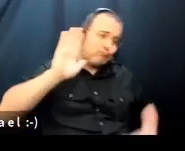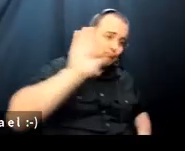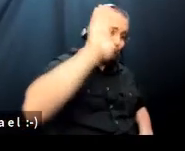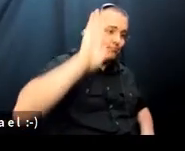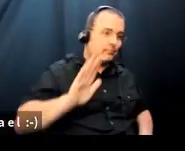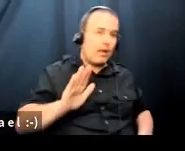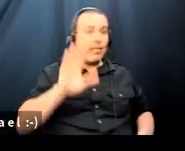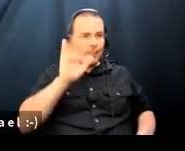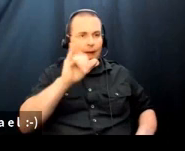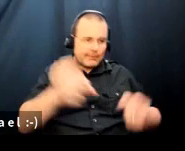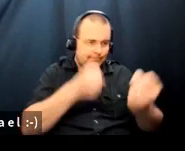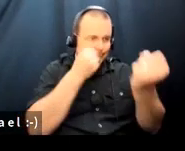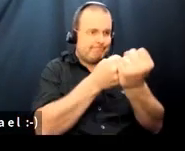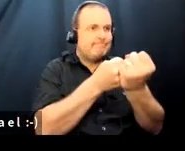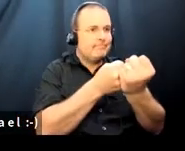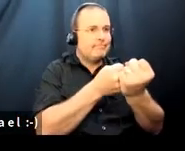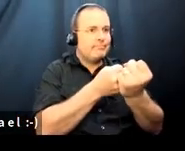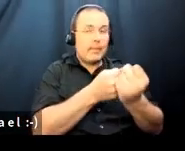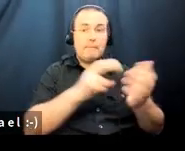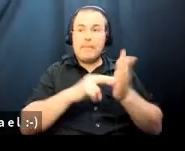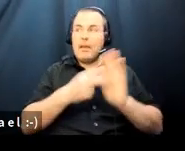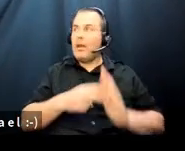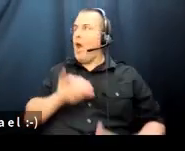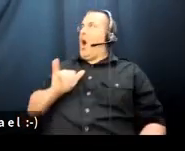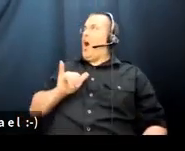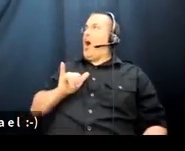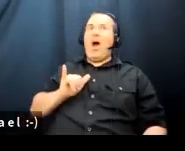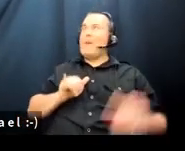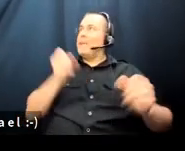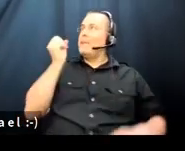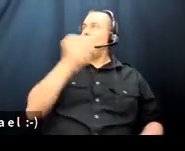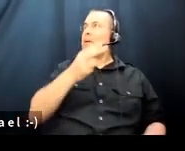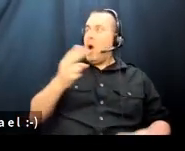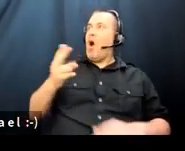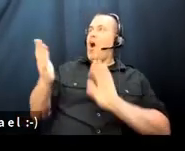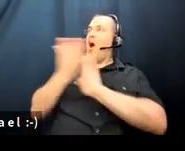more likely that they're going to repeat that behavior.